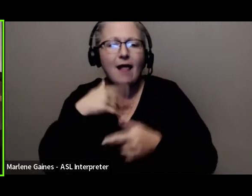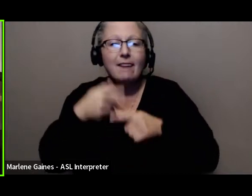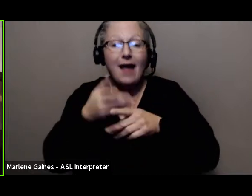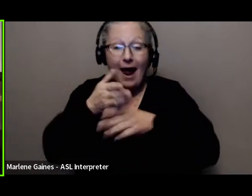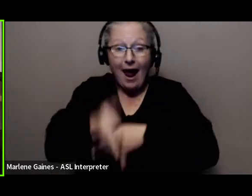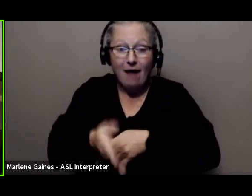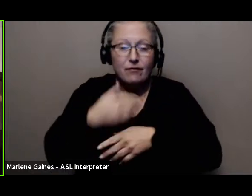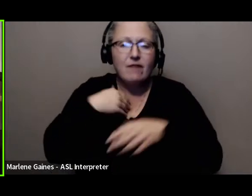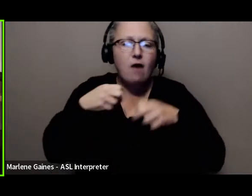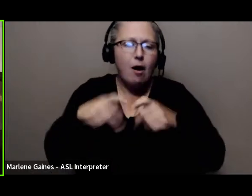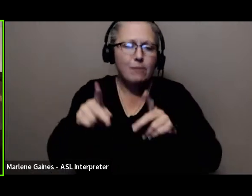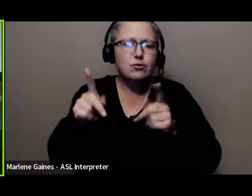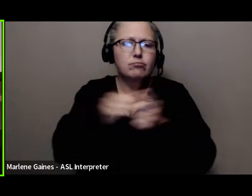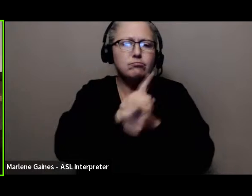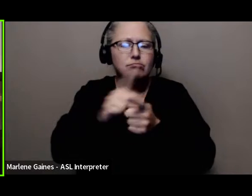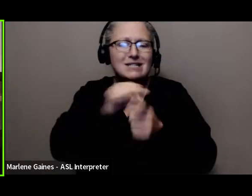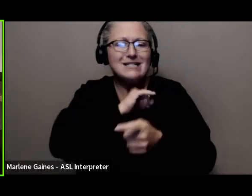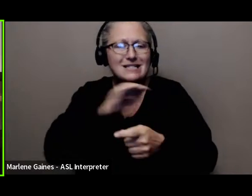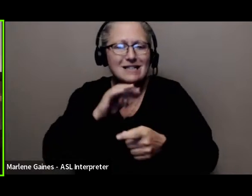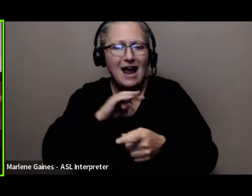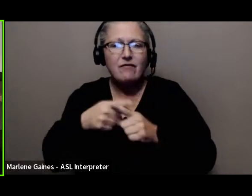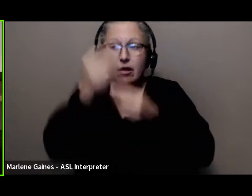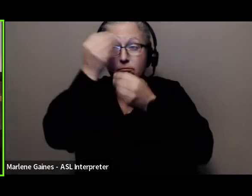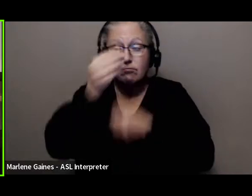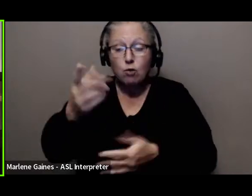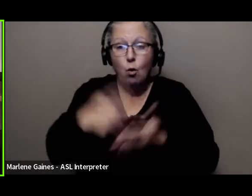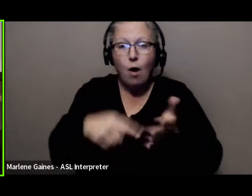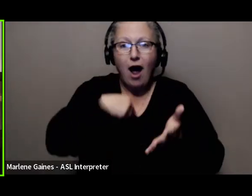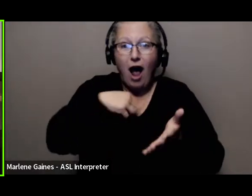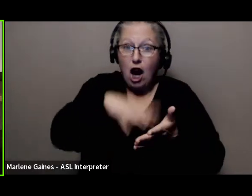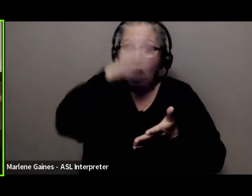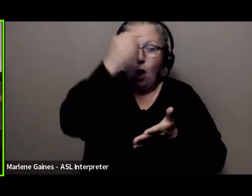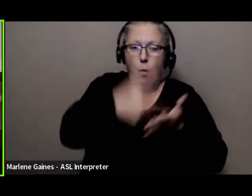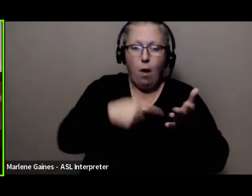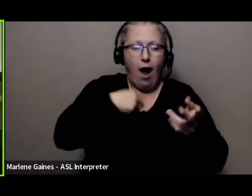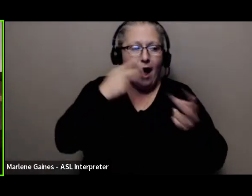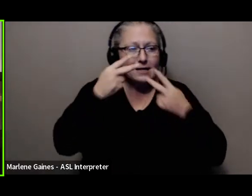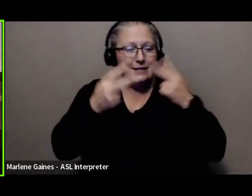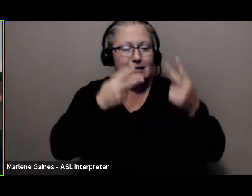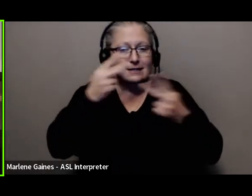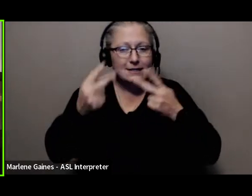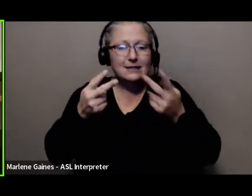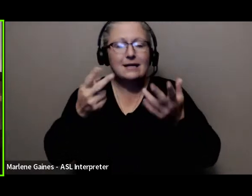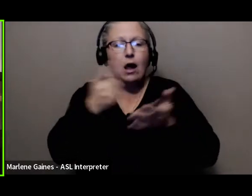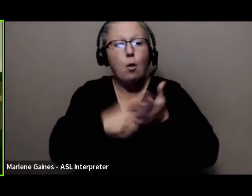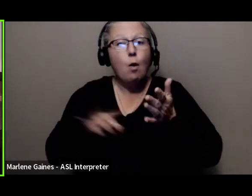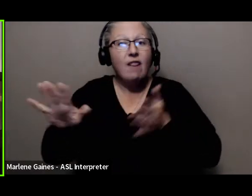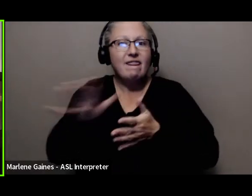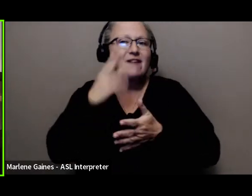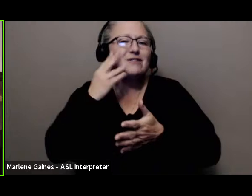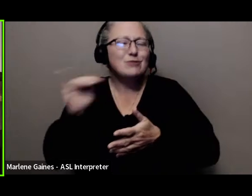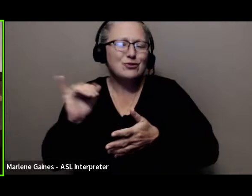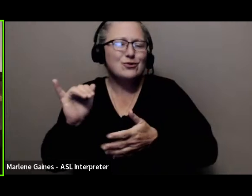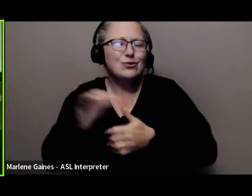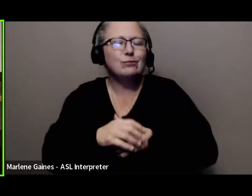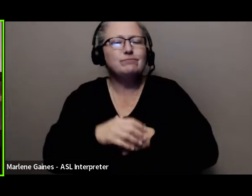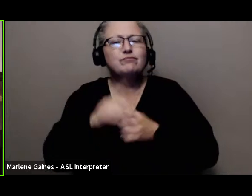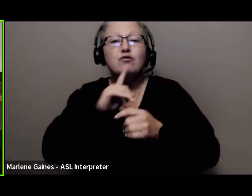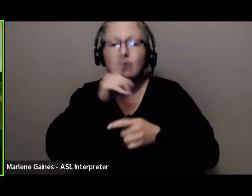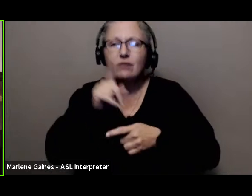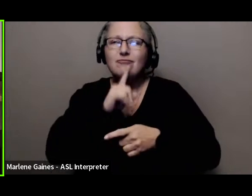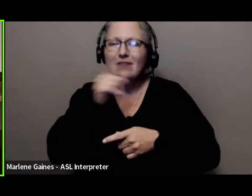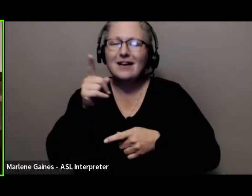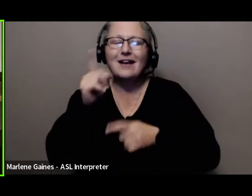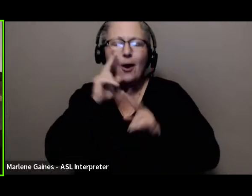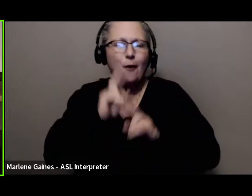afterward and debrief a little bit about what I'm learning, what I got to see, what they're experiencing as well. So I'm really,